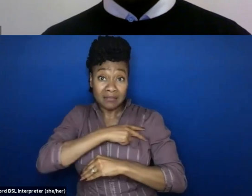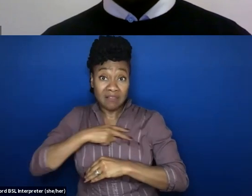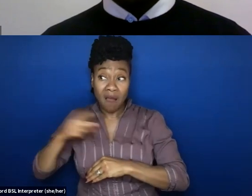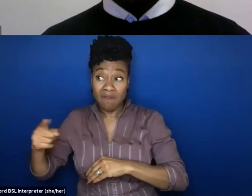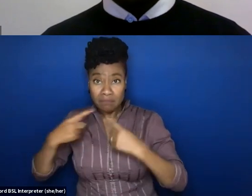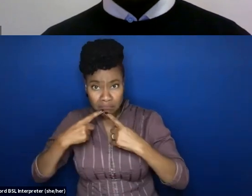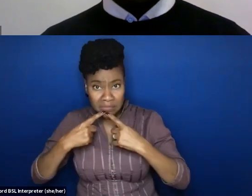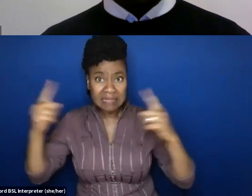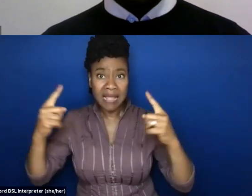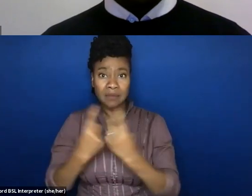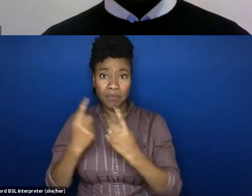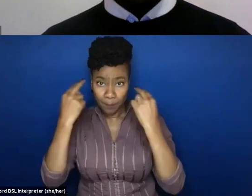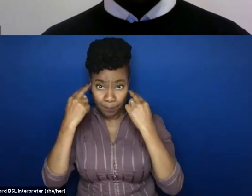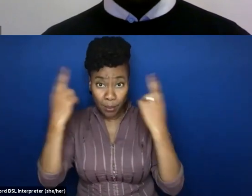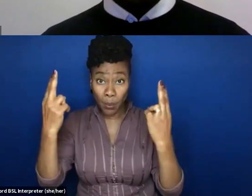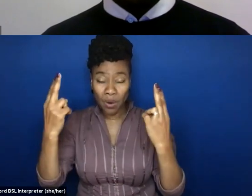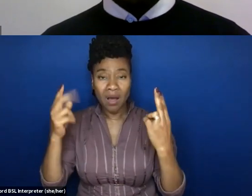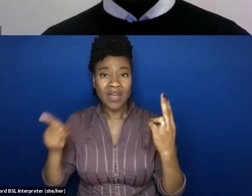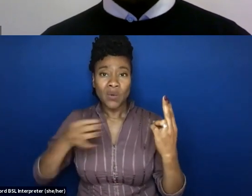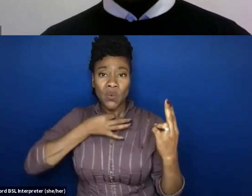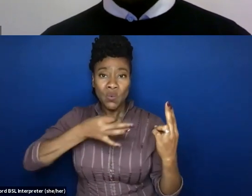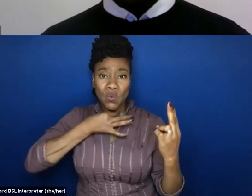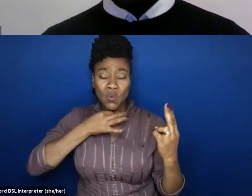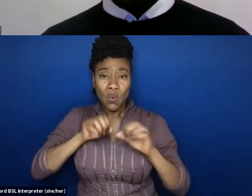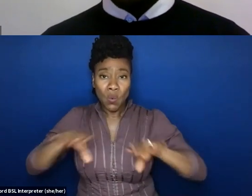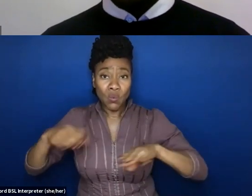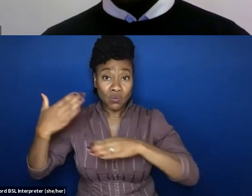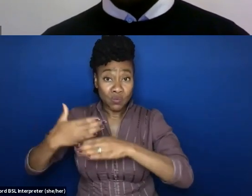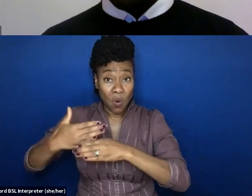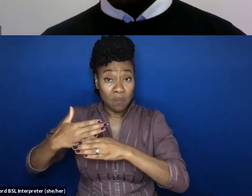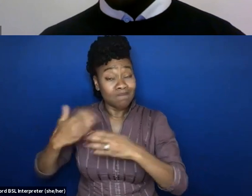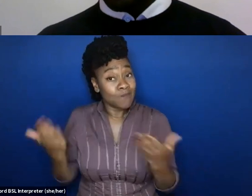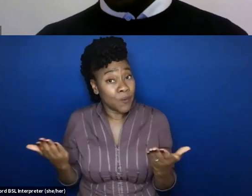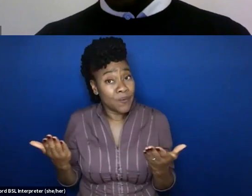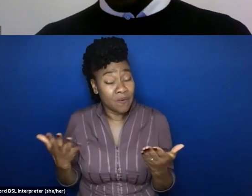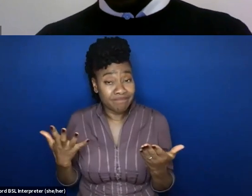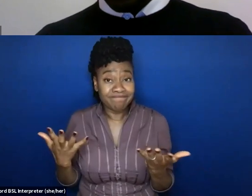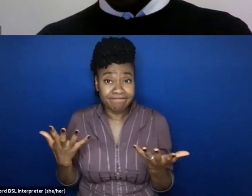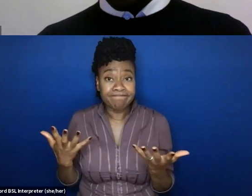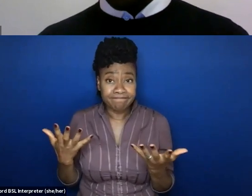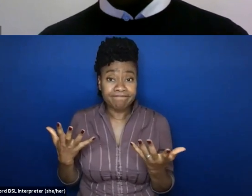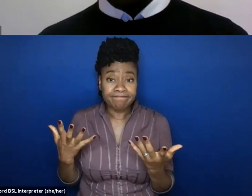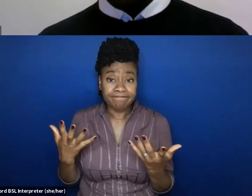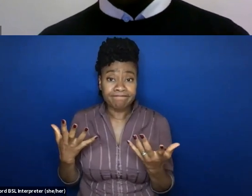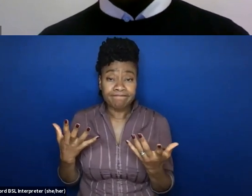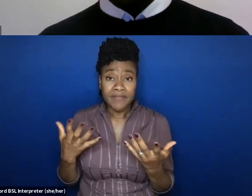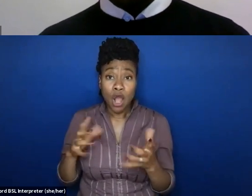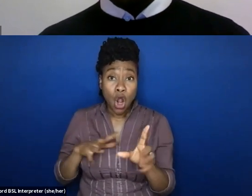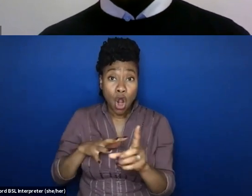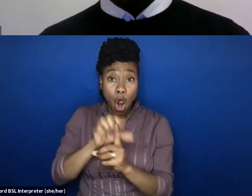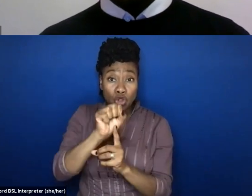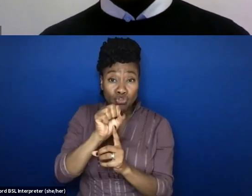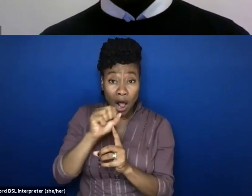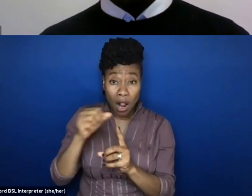there was a potential, and there is huge potential for that cultural bonding to happen. However,